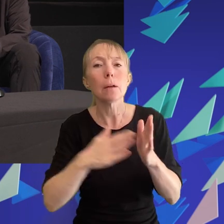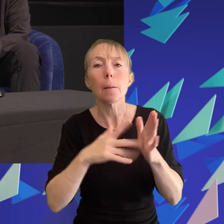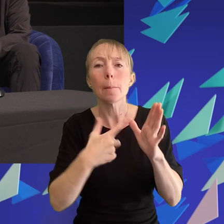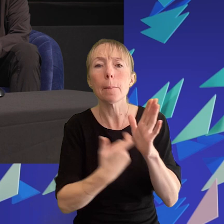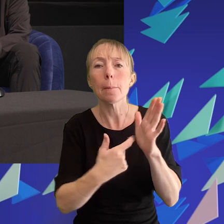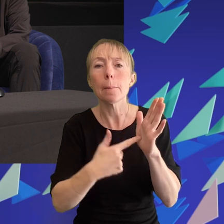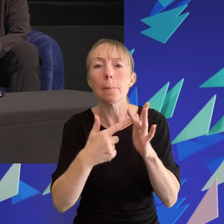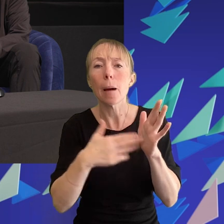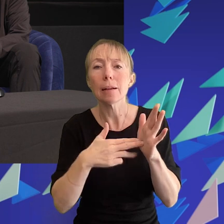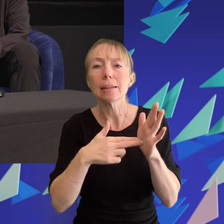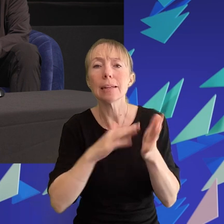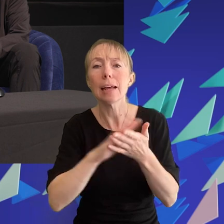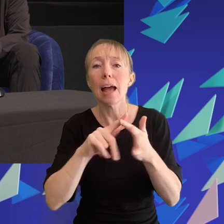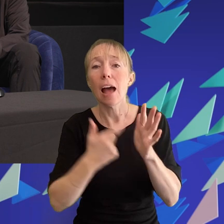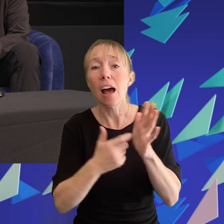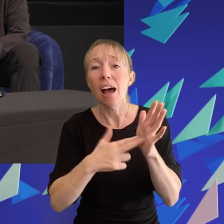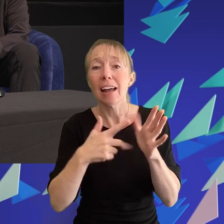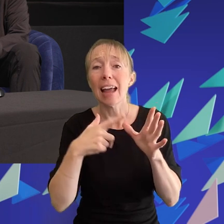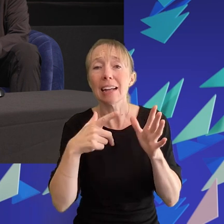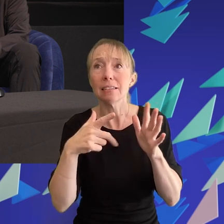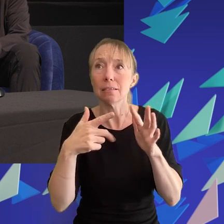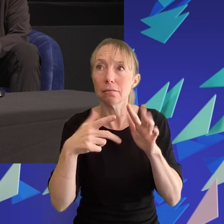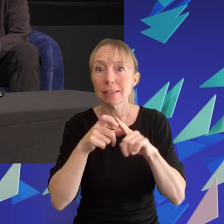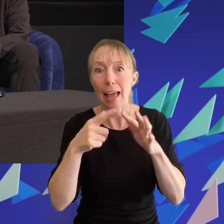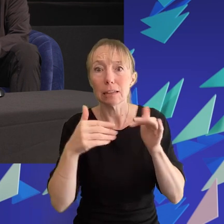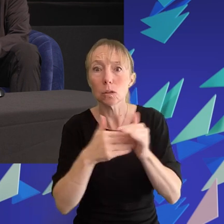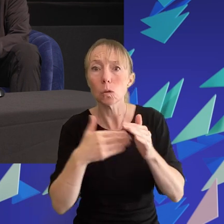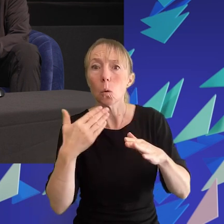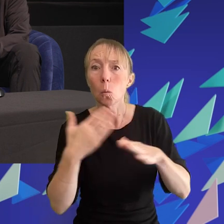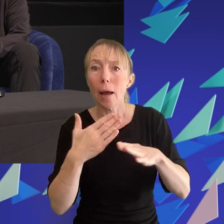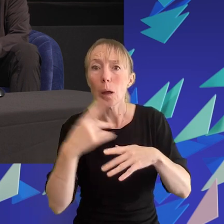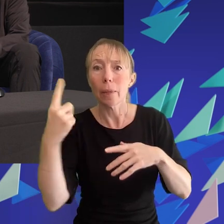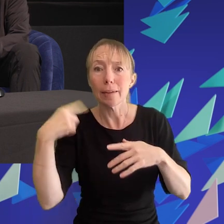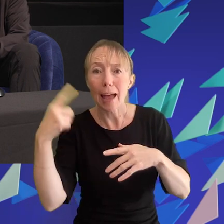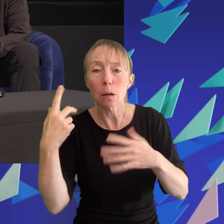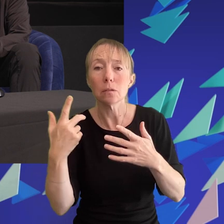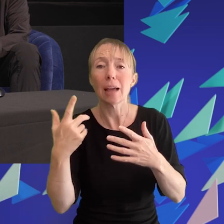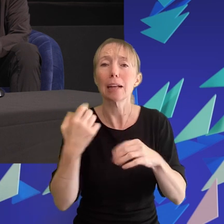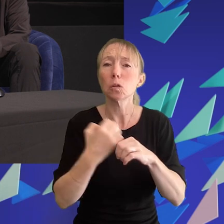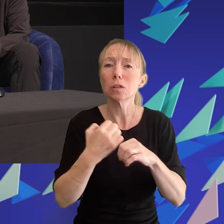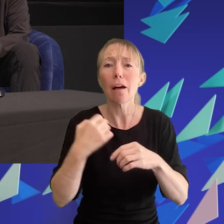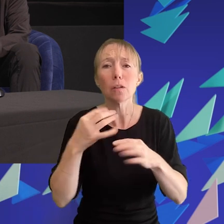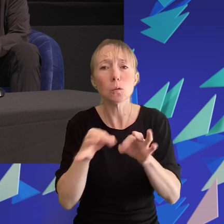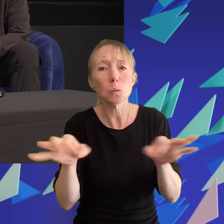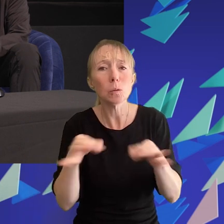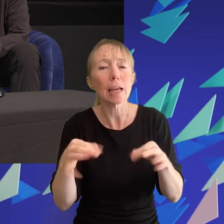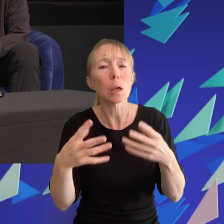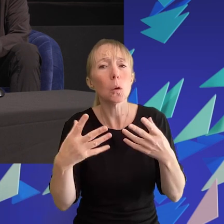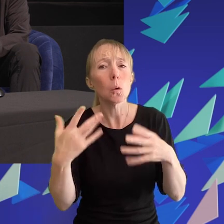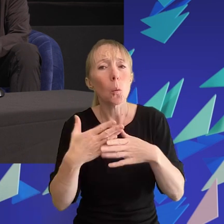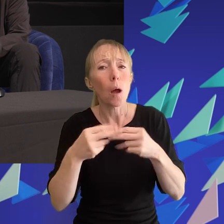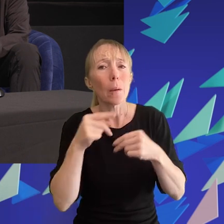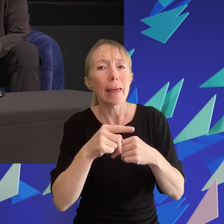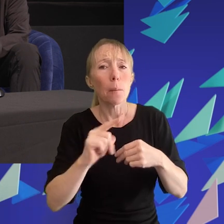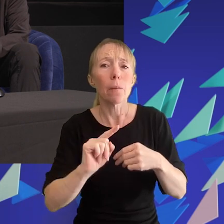film, but also Gustavo's music, and you worked with him on your first four films. Mm-hmm. I mean,